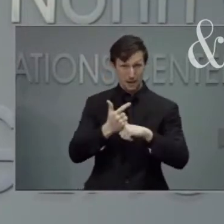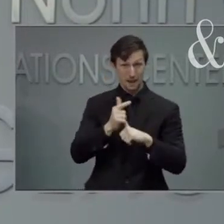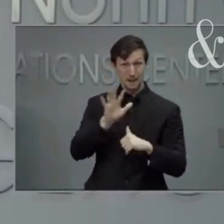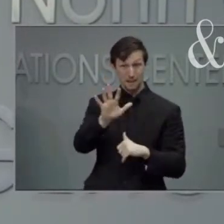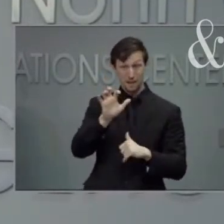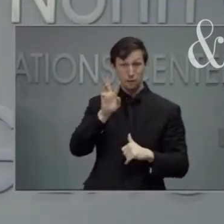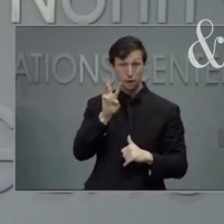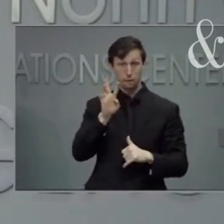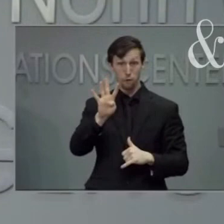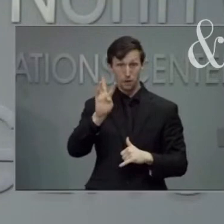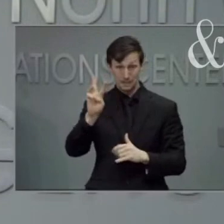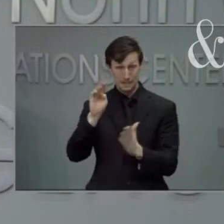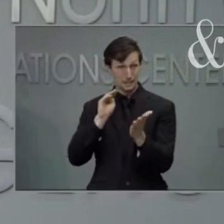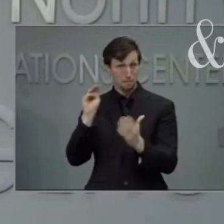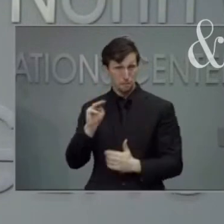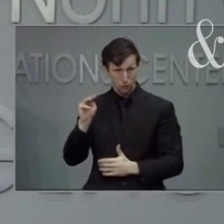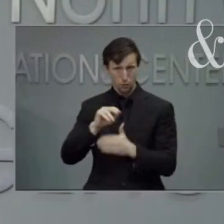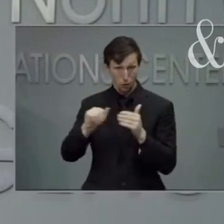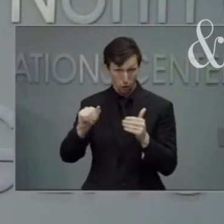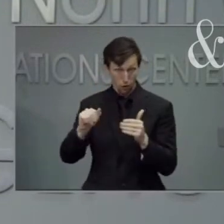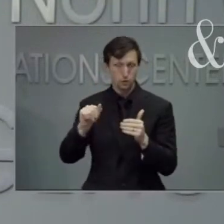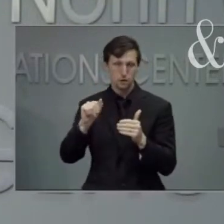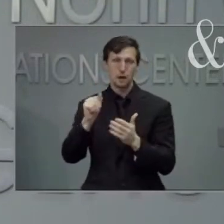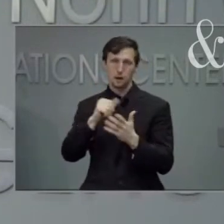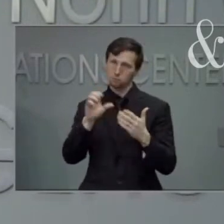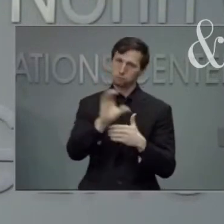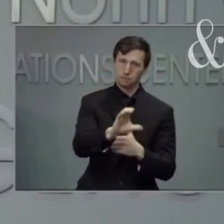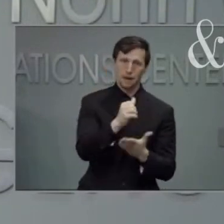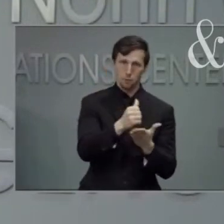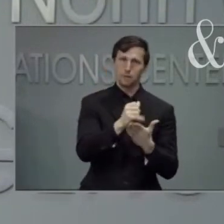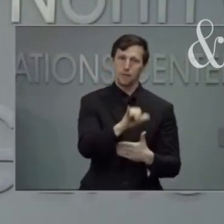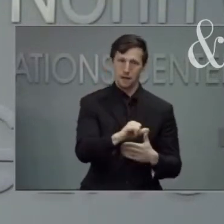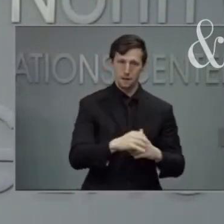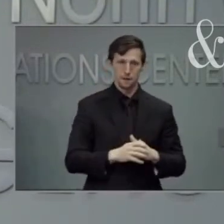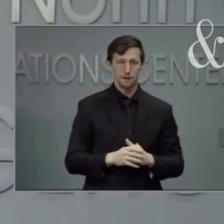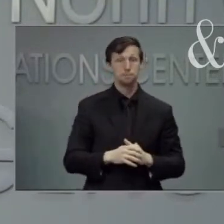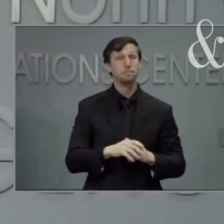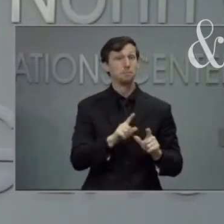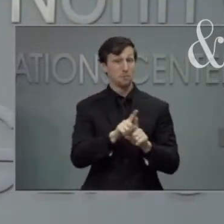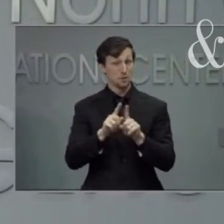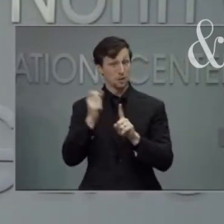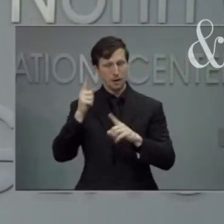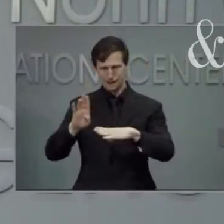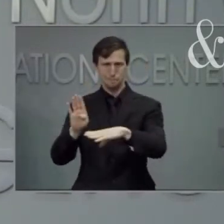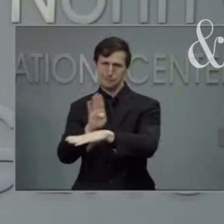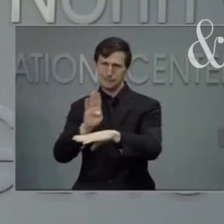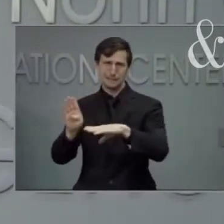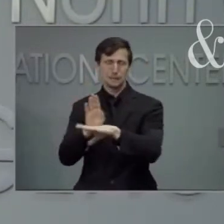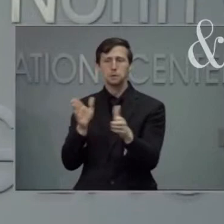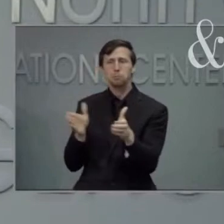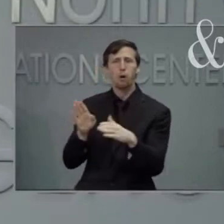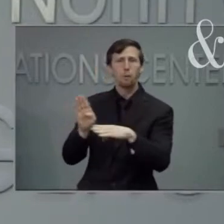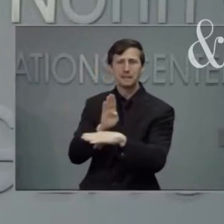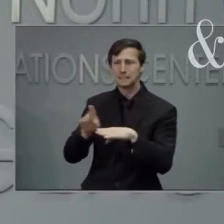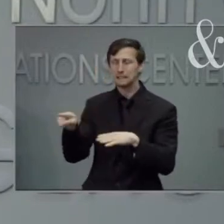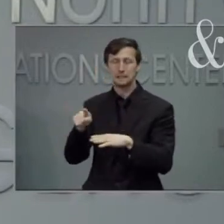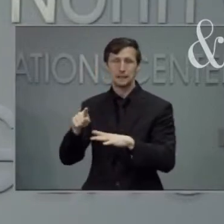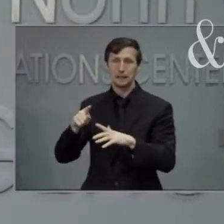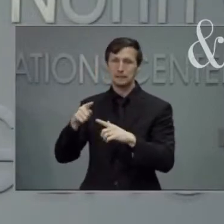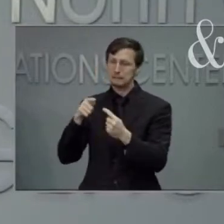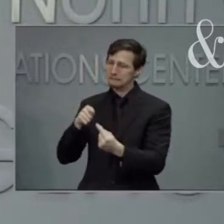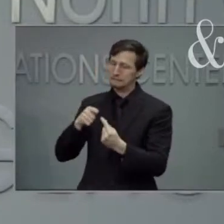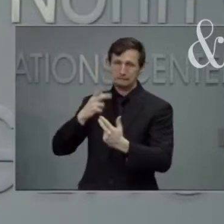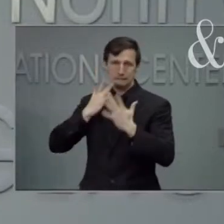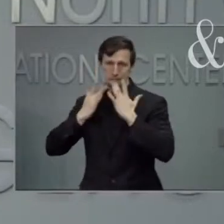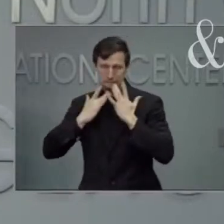effort. We also know how many small businesses continue to suffer during the pandemic. The federal stimulus extended